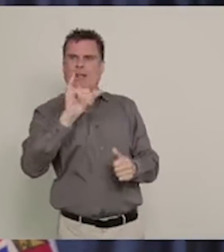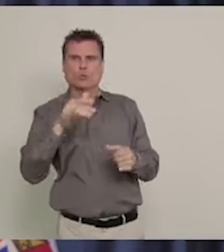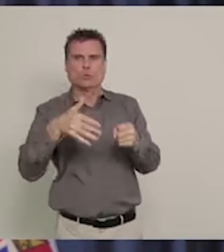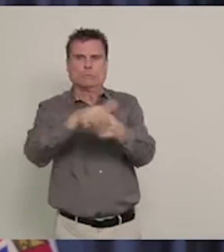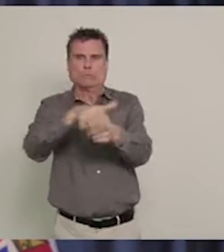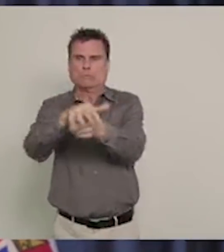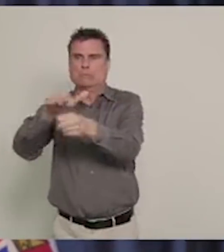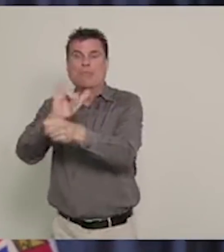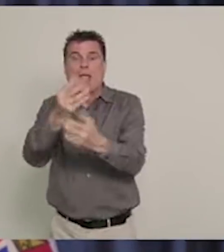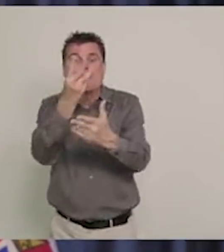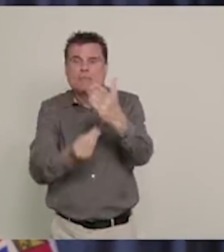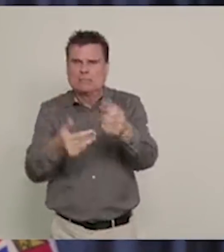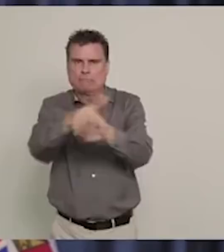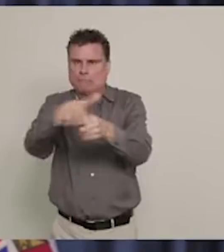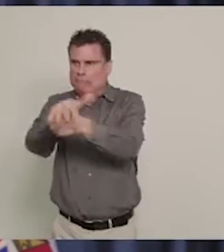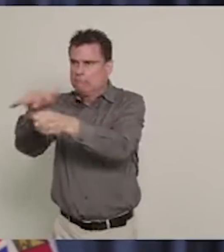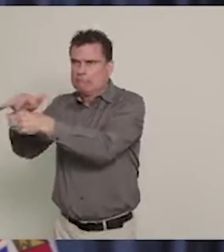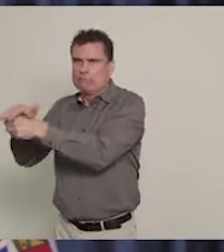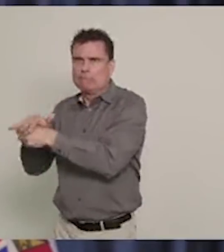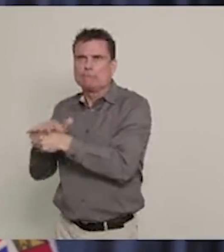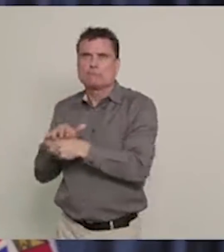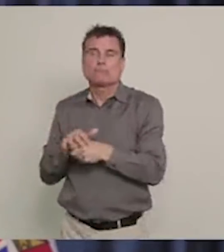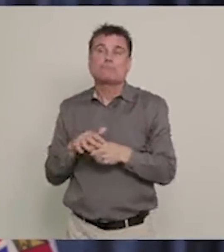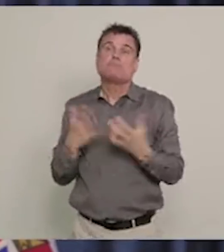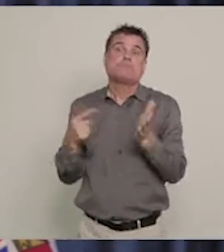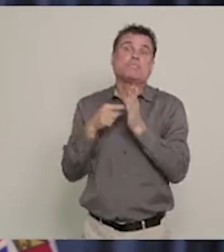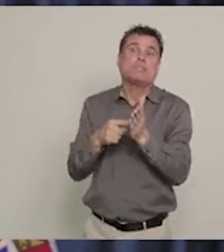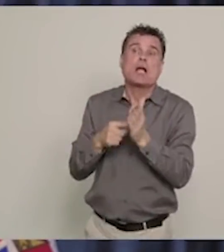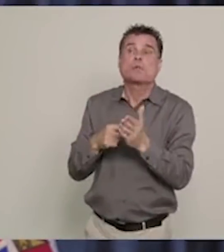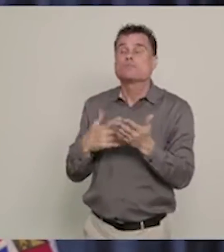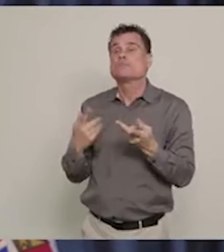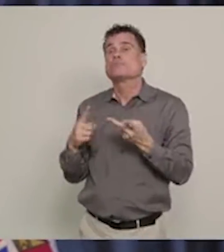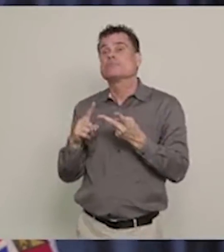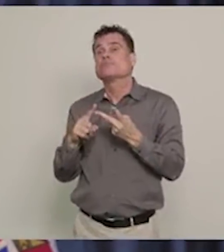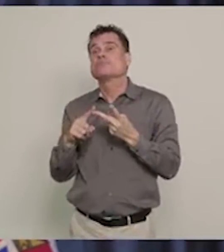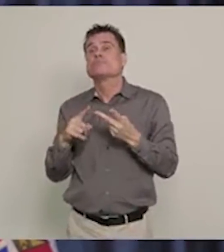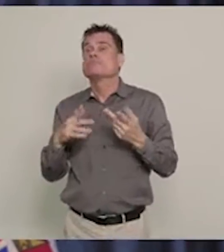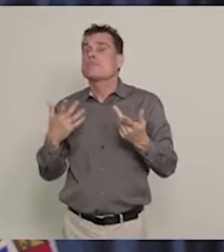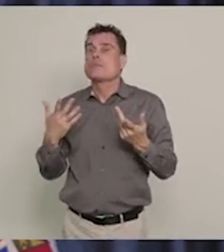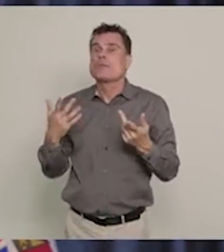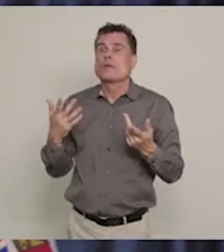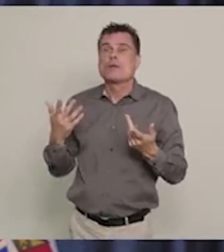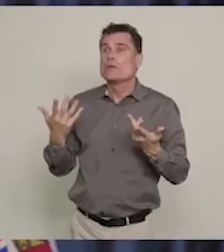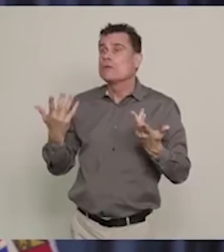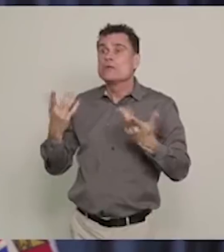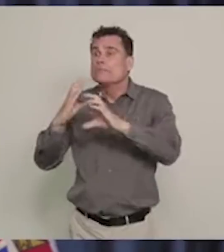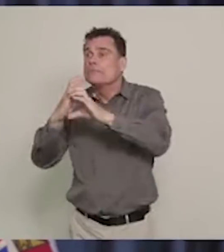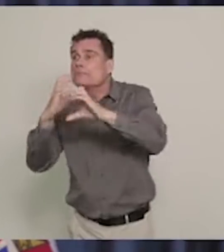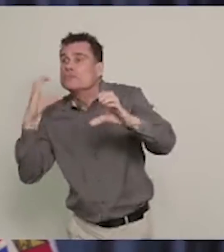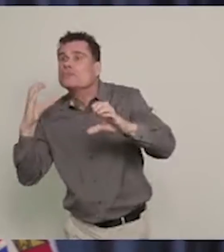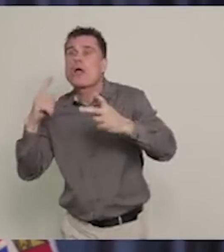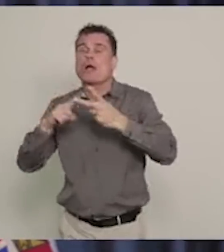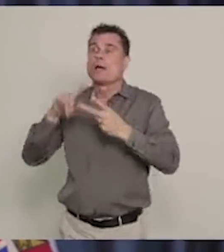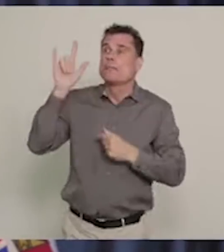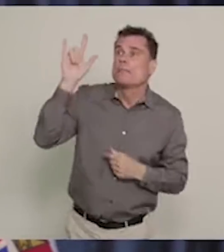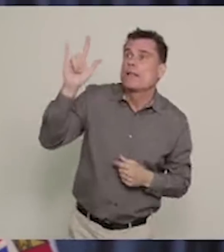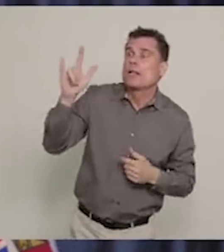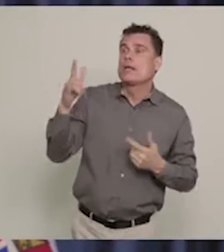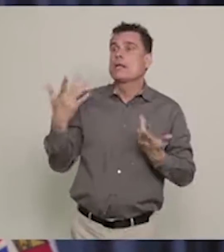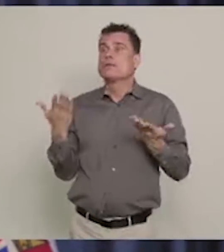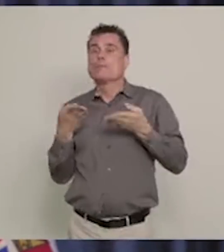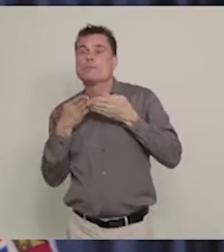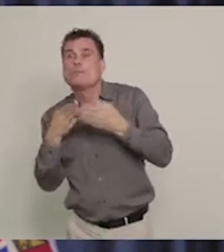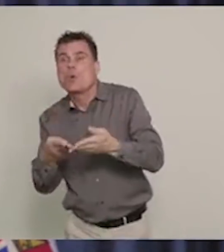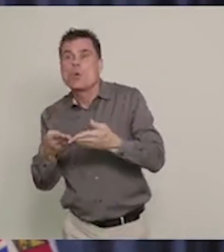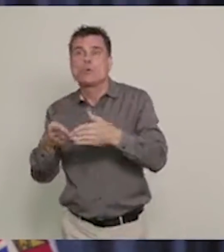marine, truck or rail, to ensure that supplies get to jurisdictions right around this province